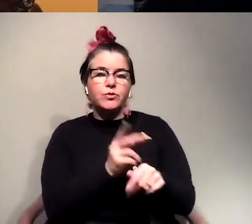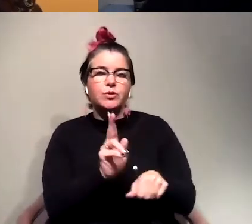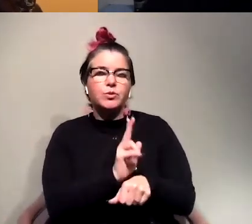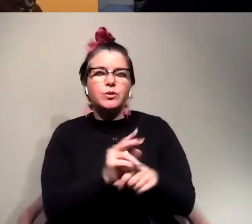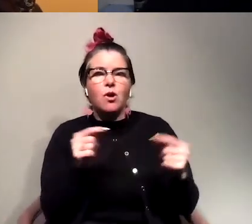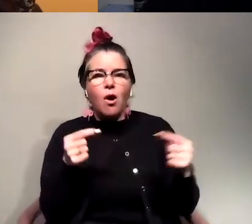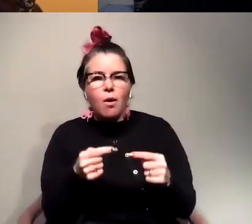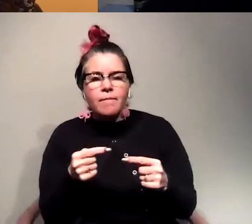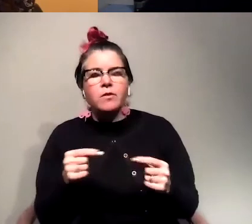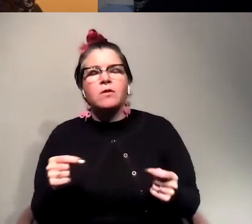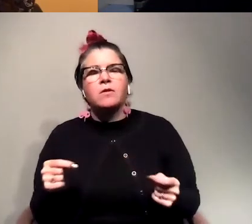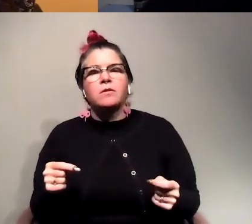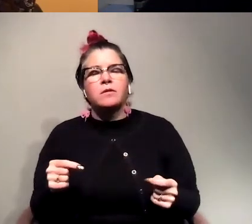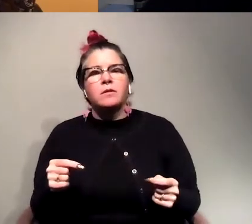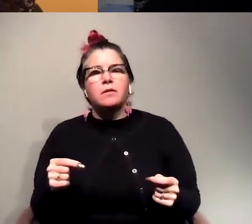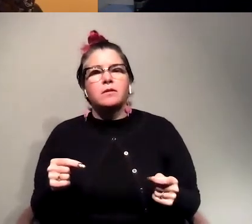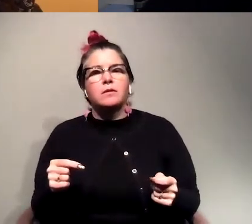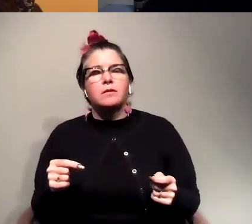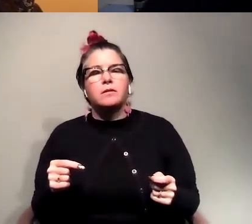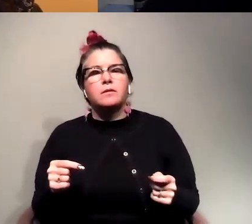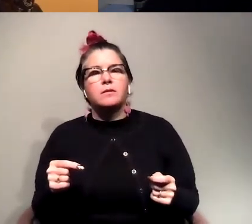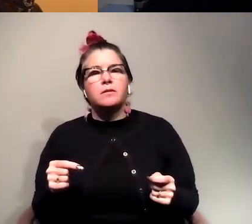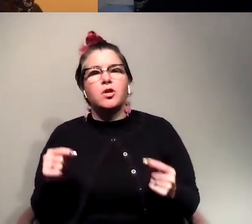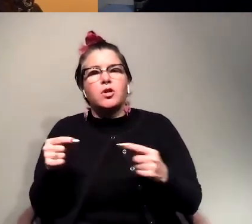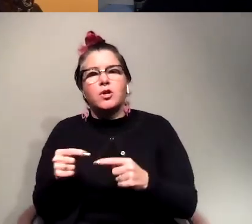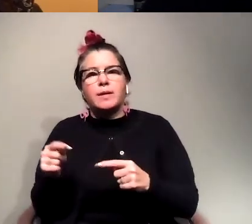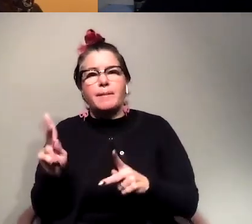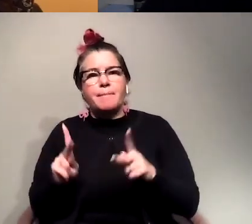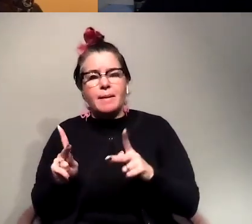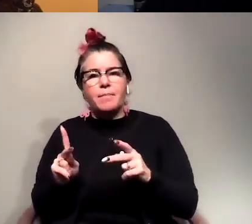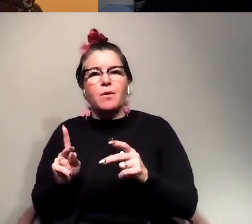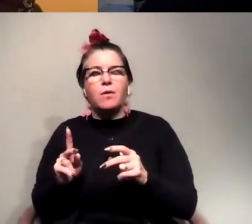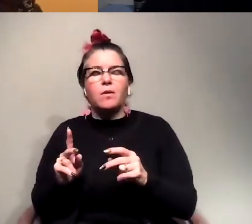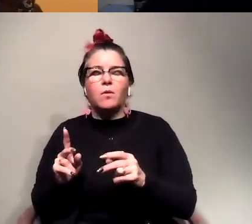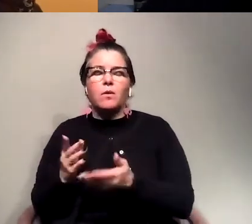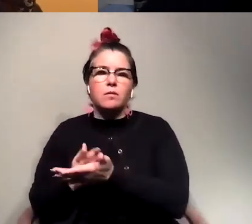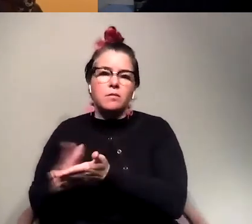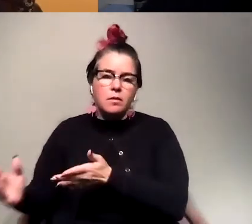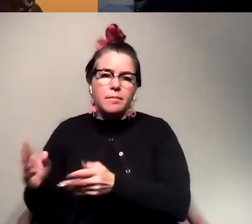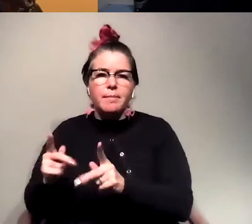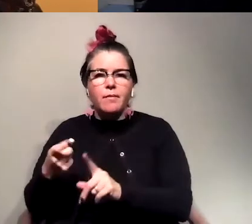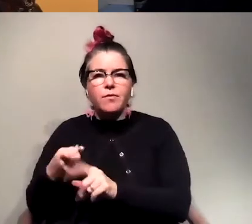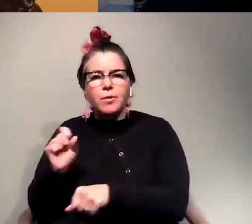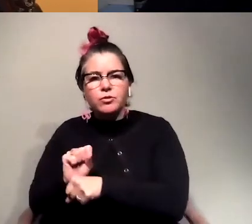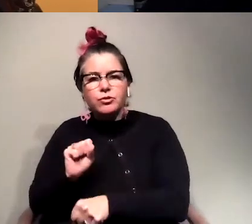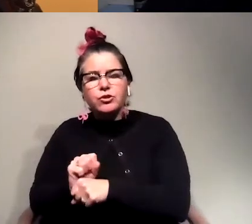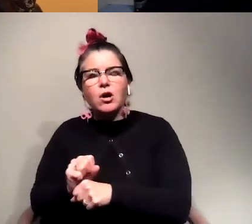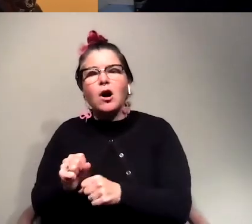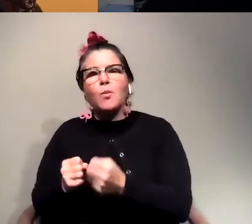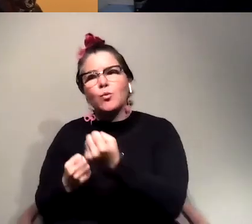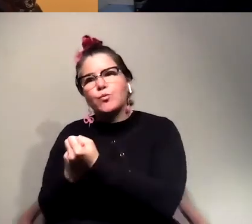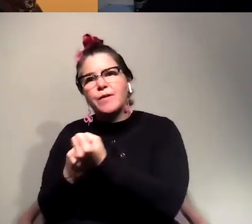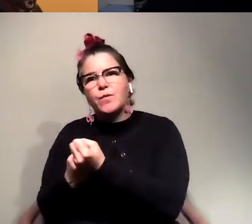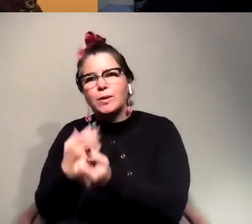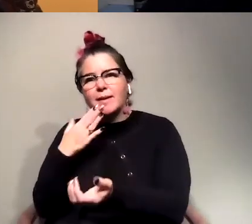that are, you know, hurting people or putting people out of a job, or, you know, reinforcing some bad